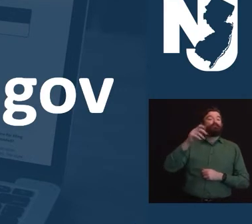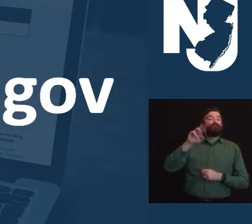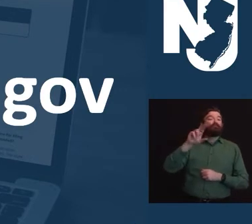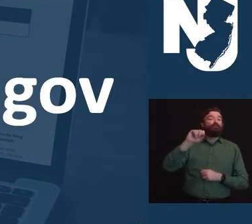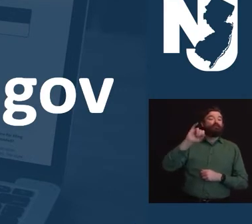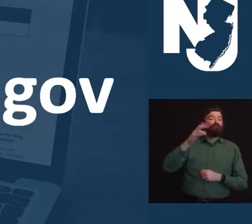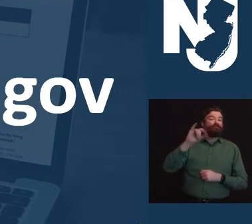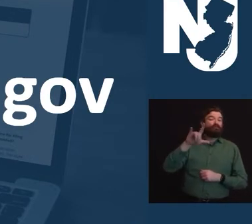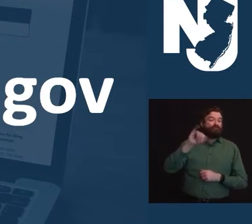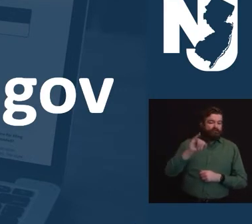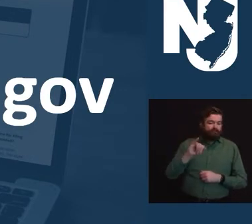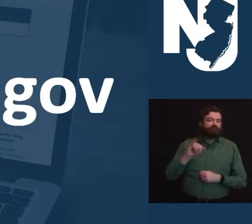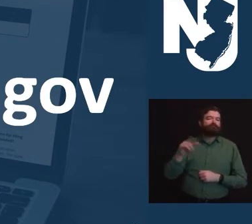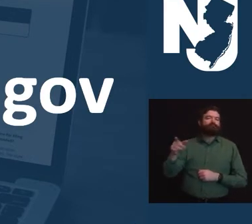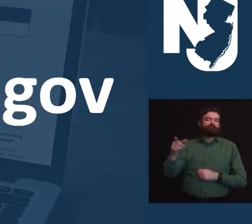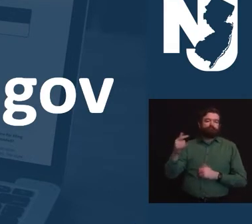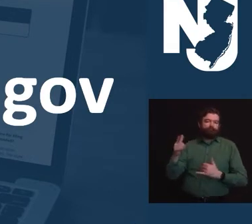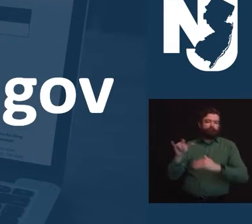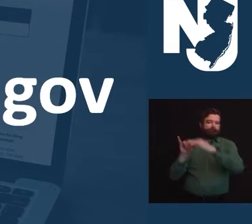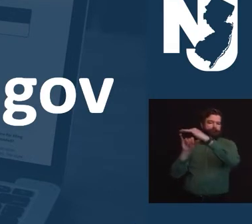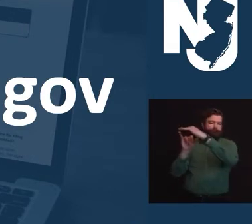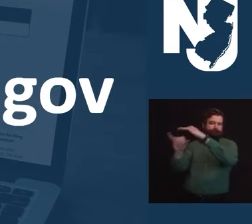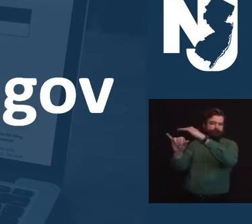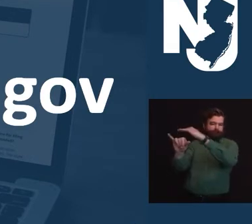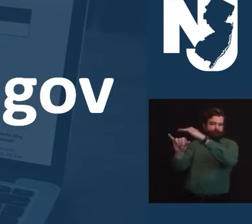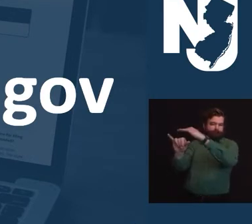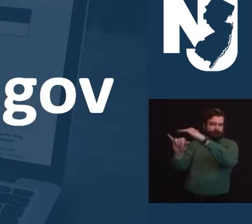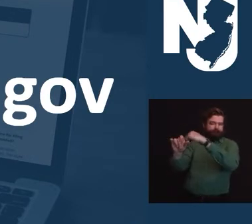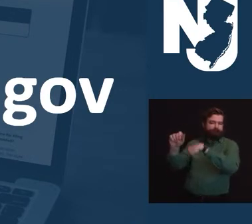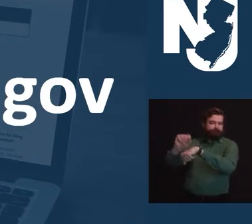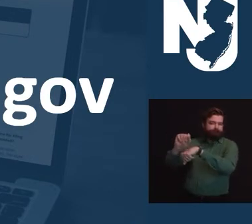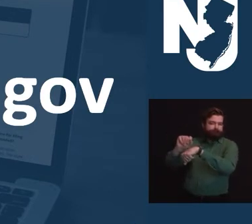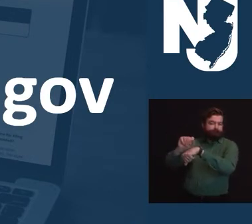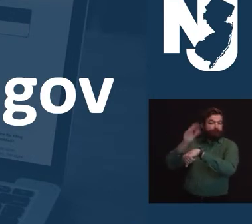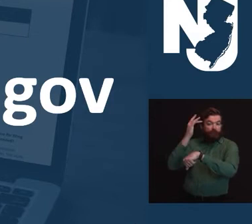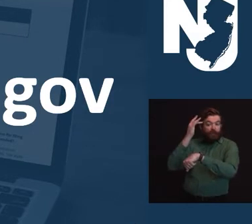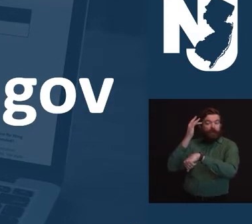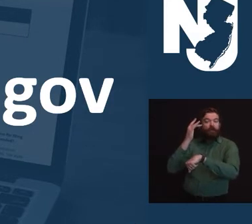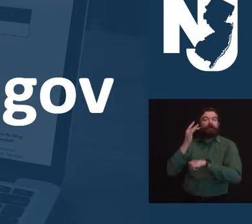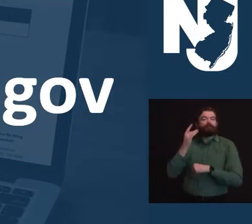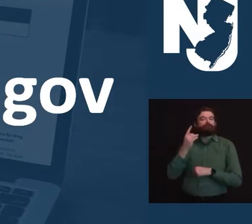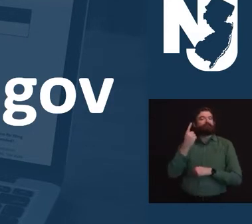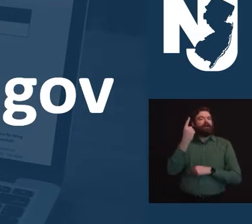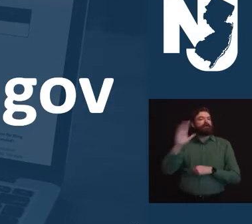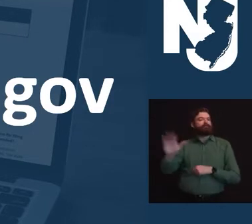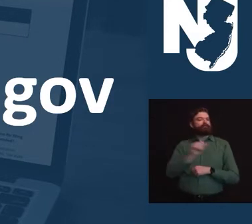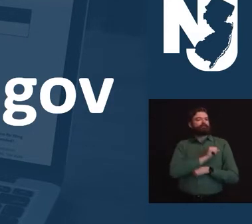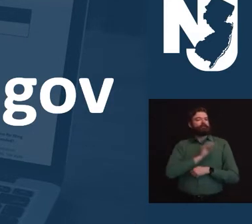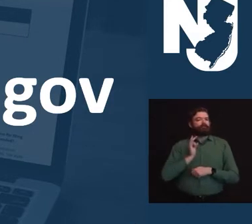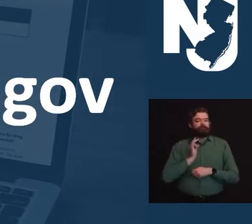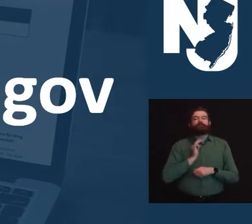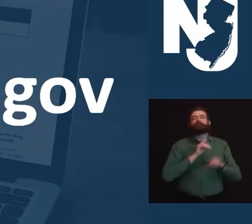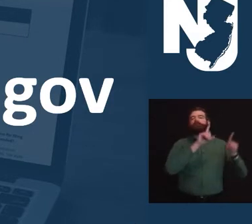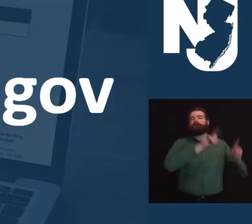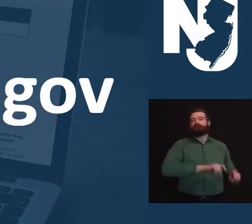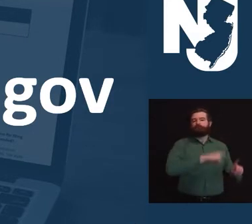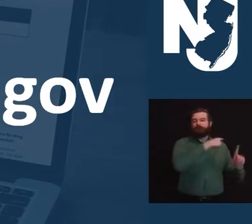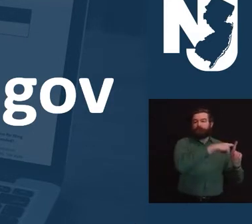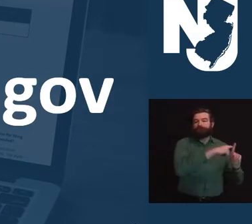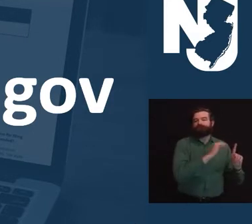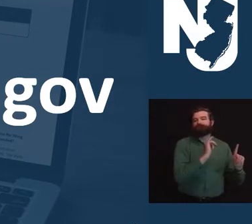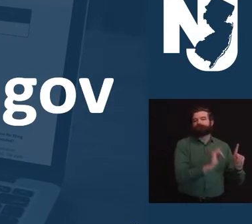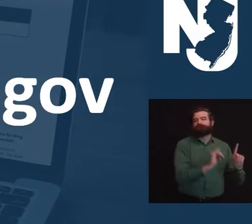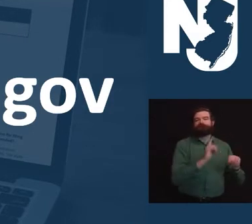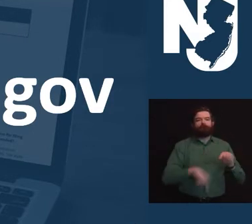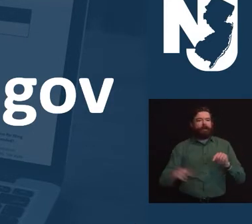remotely in an abundance of caution after a member of her staff tested positive. We know that she's watching today. We just got off the phone with her a